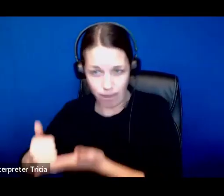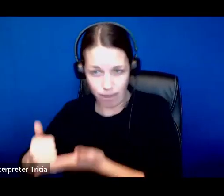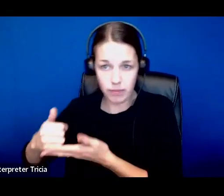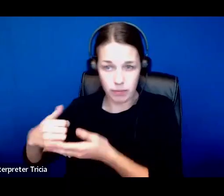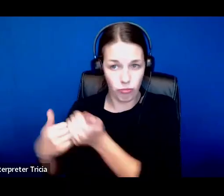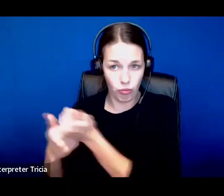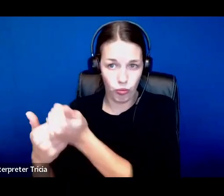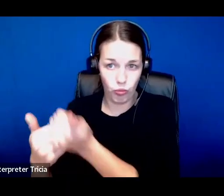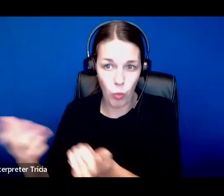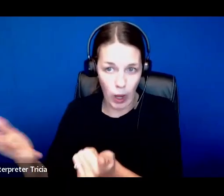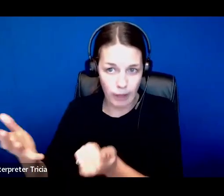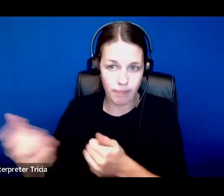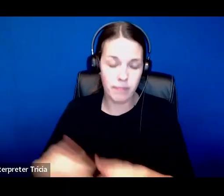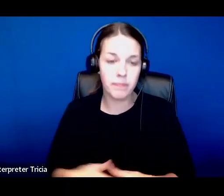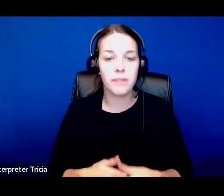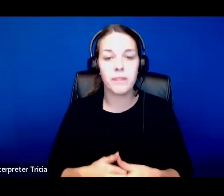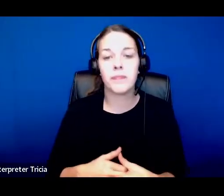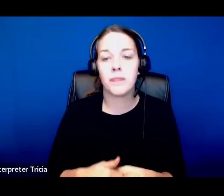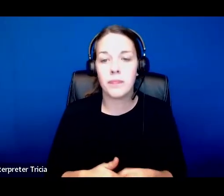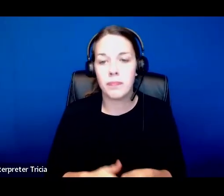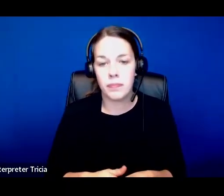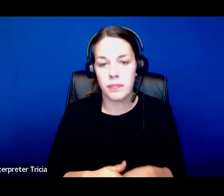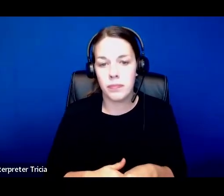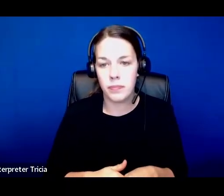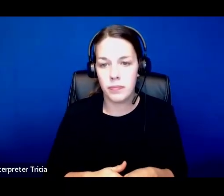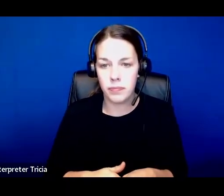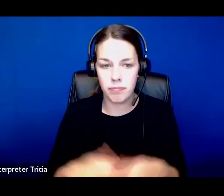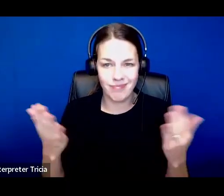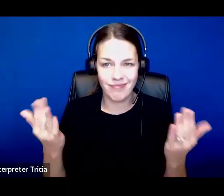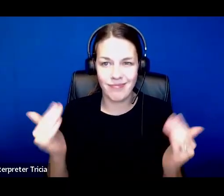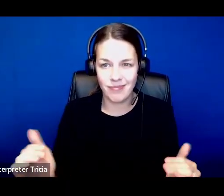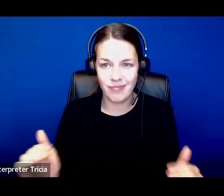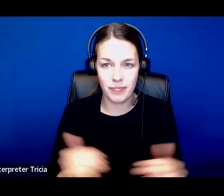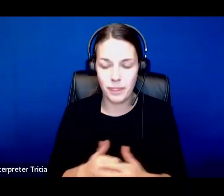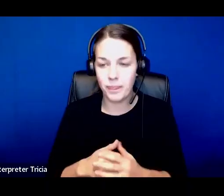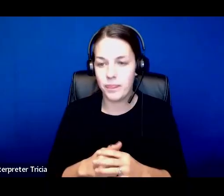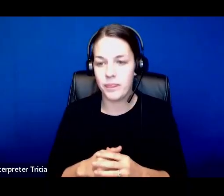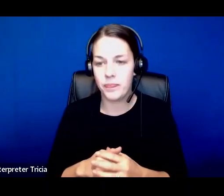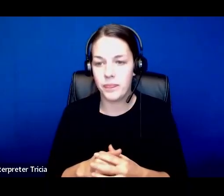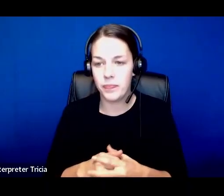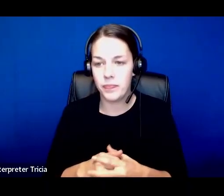it. All right, let's go to the next slide.